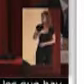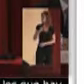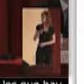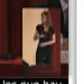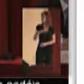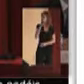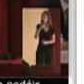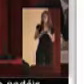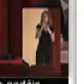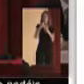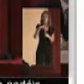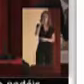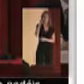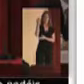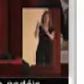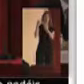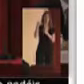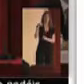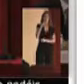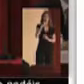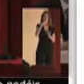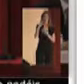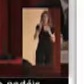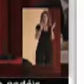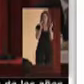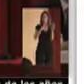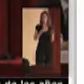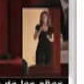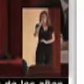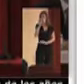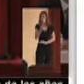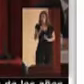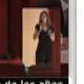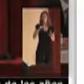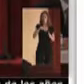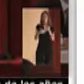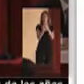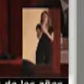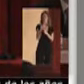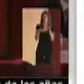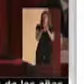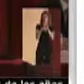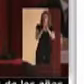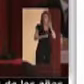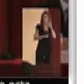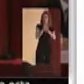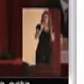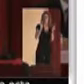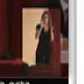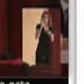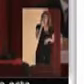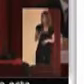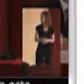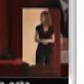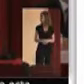see. Some of them are older, of the 70s, and others are still